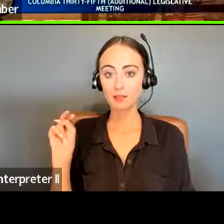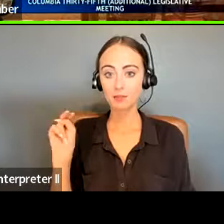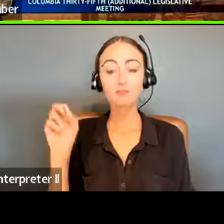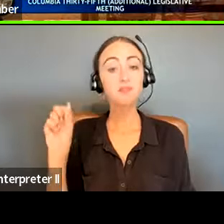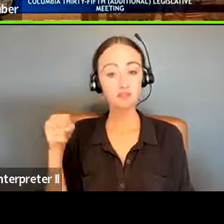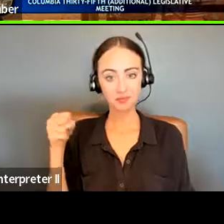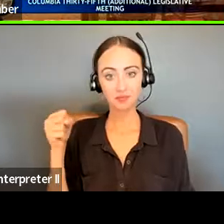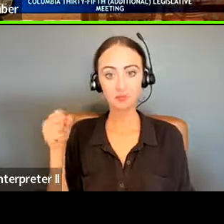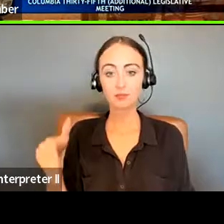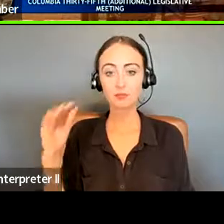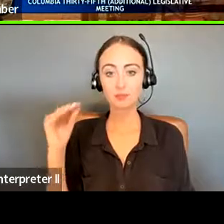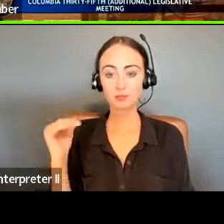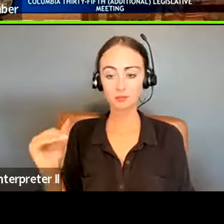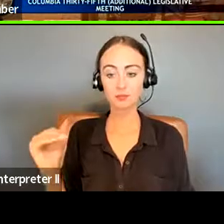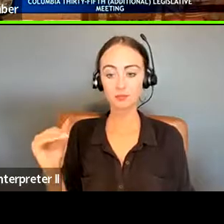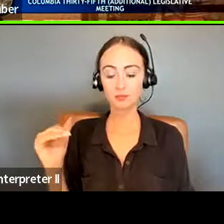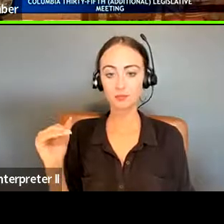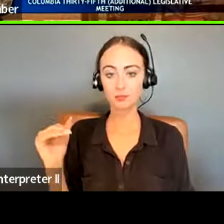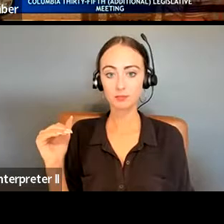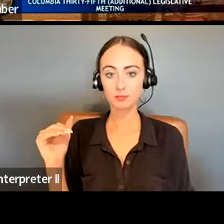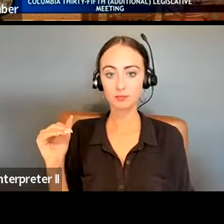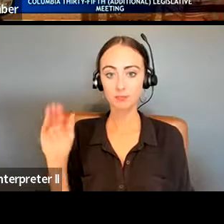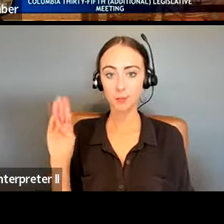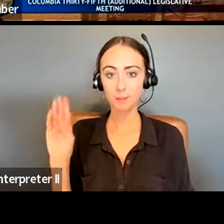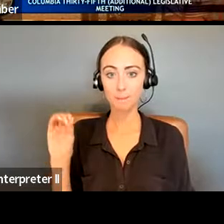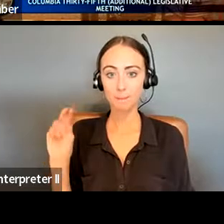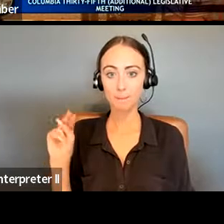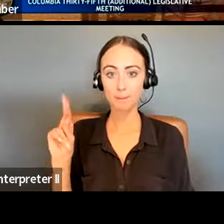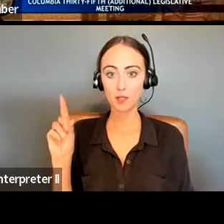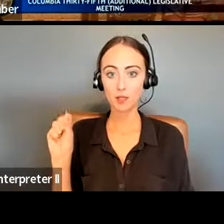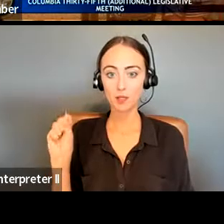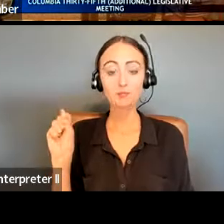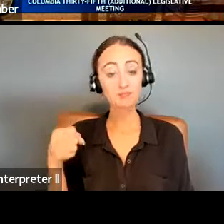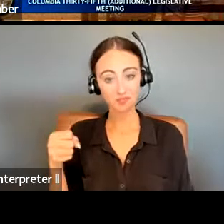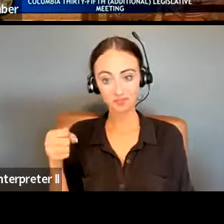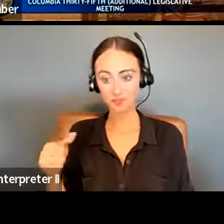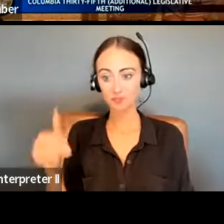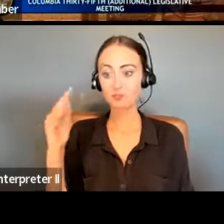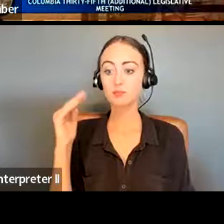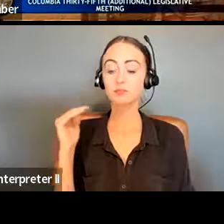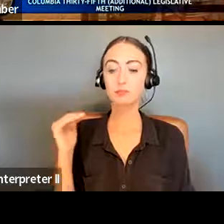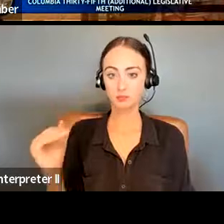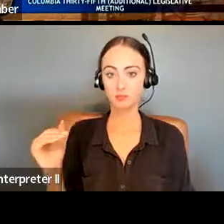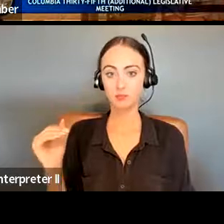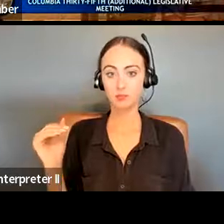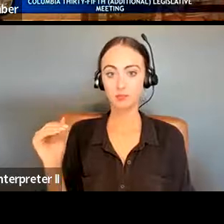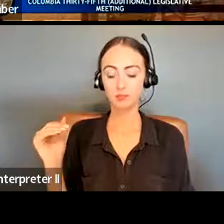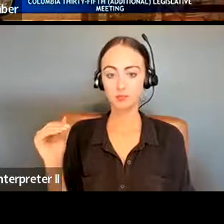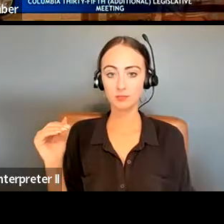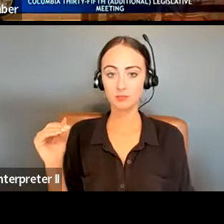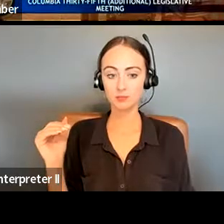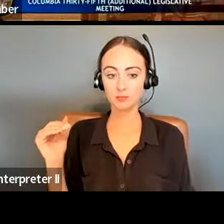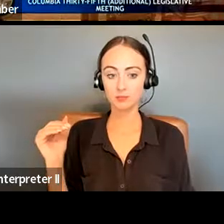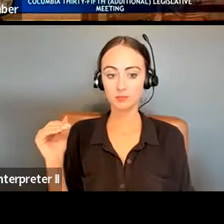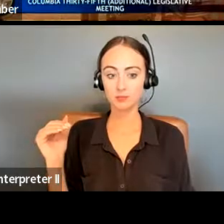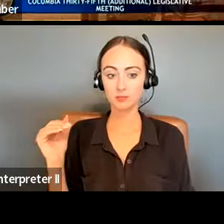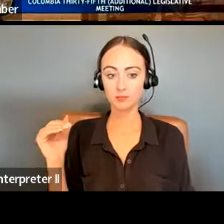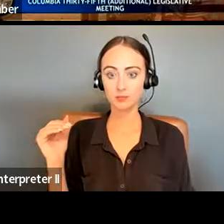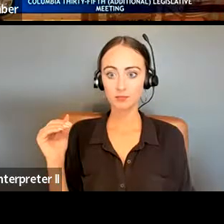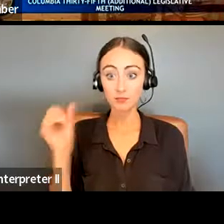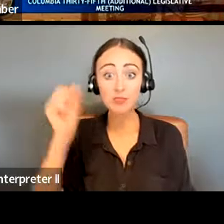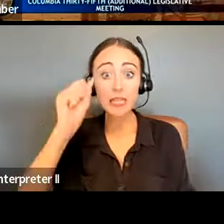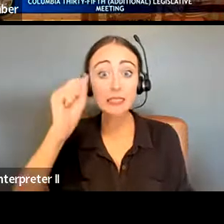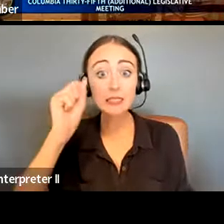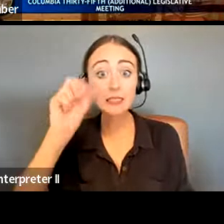Yes. Councilmember Allen votes yes. Councilmember Bonds? Yes. Councilmember Bonds votes yes. Okay.